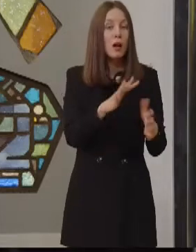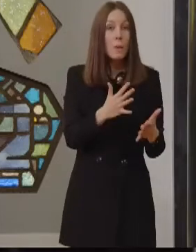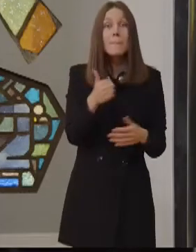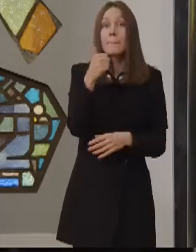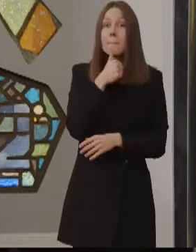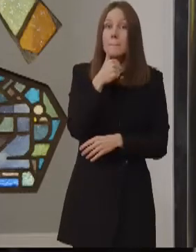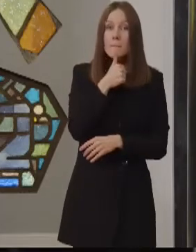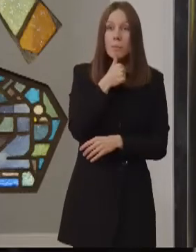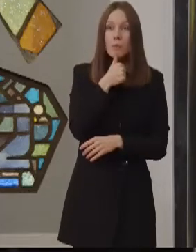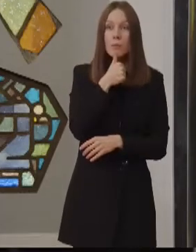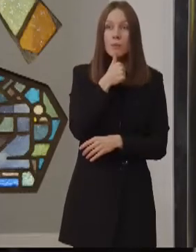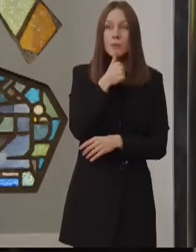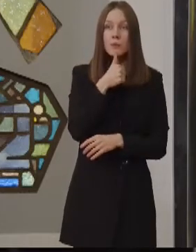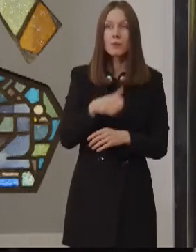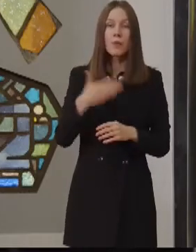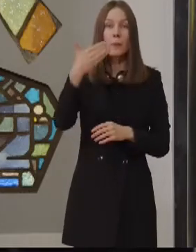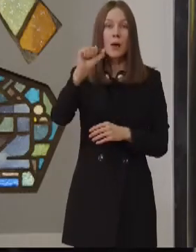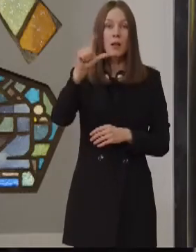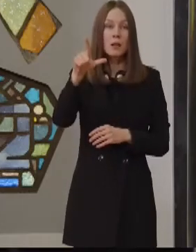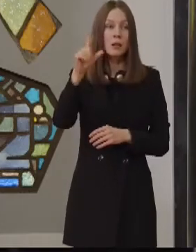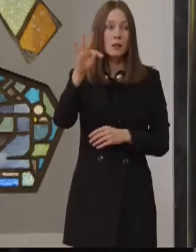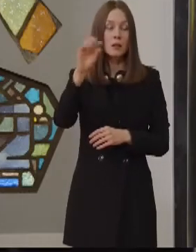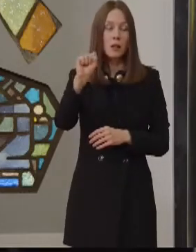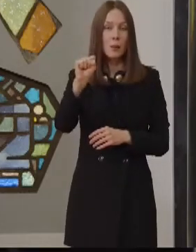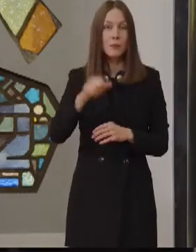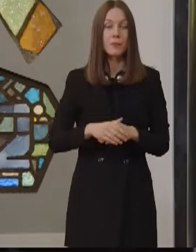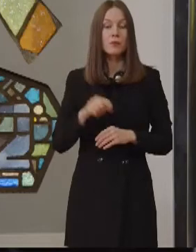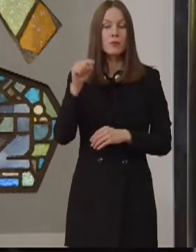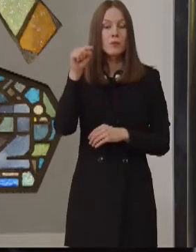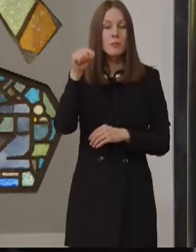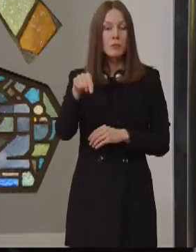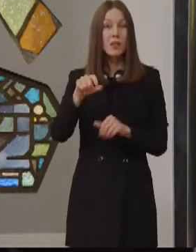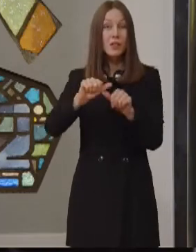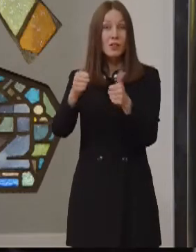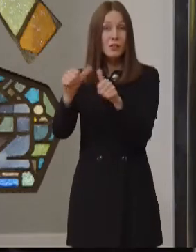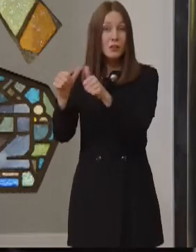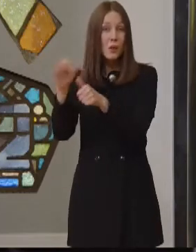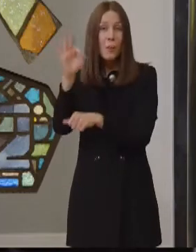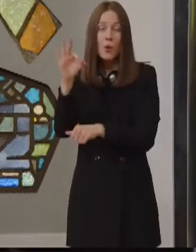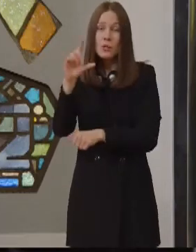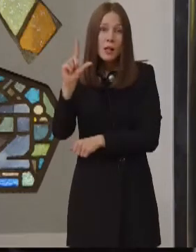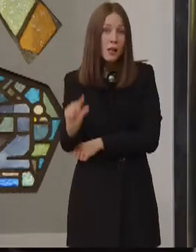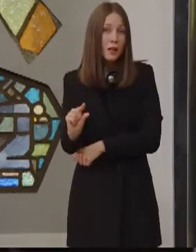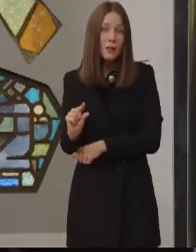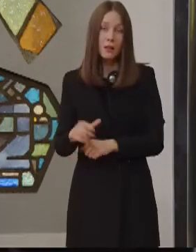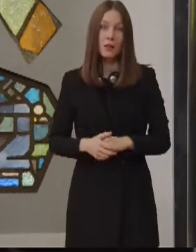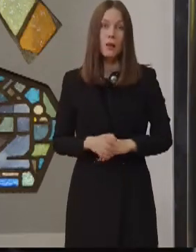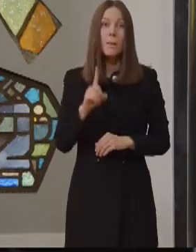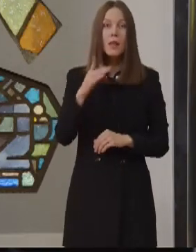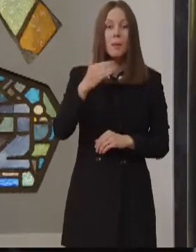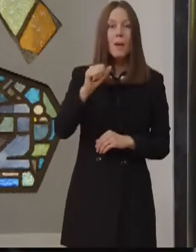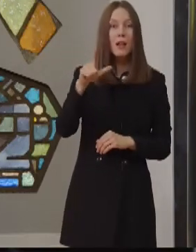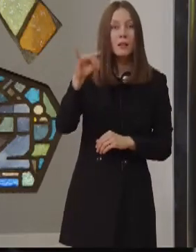high. And this is a concerning issue. Malta is given as an example because the number